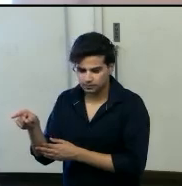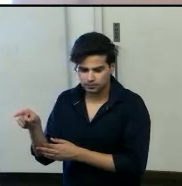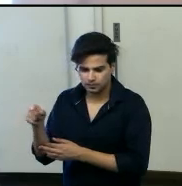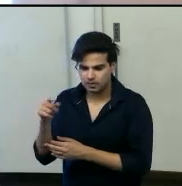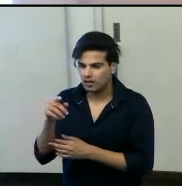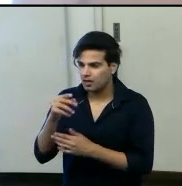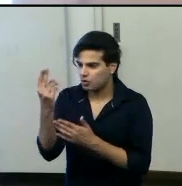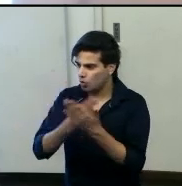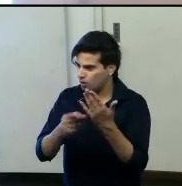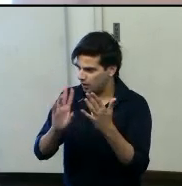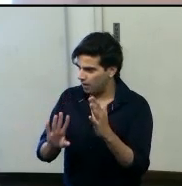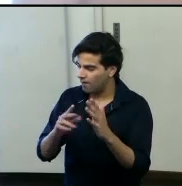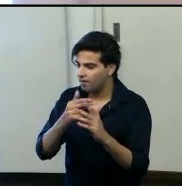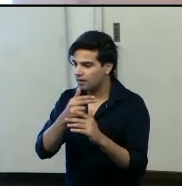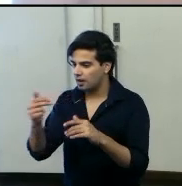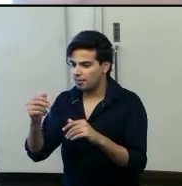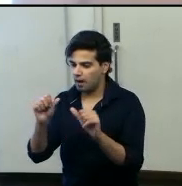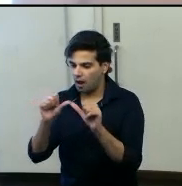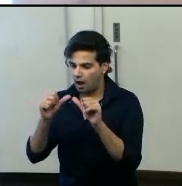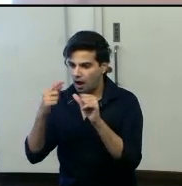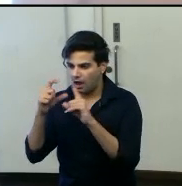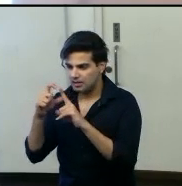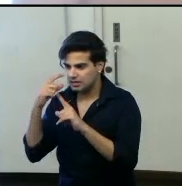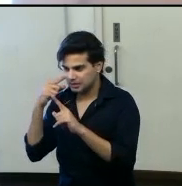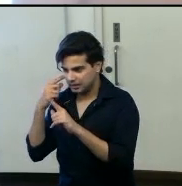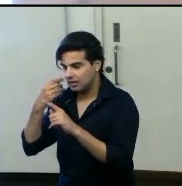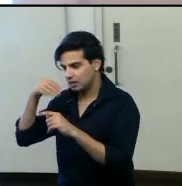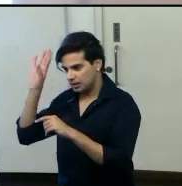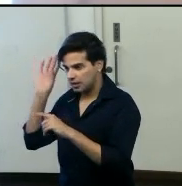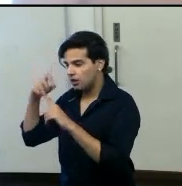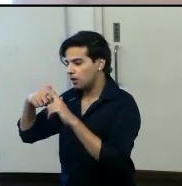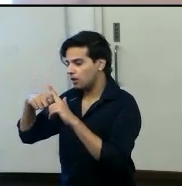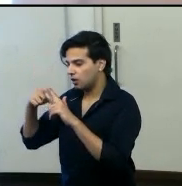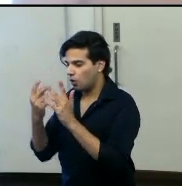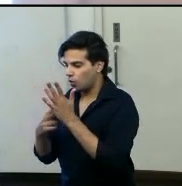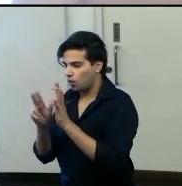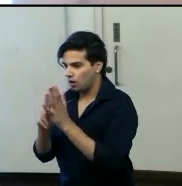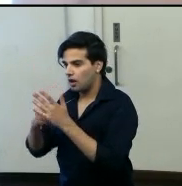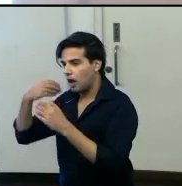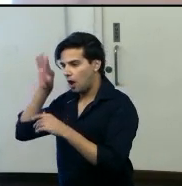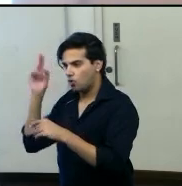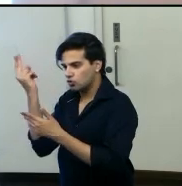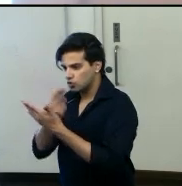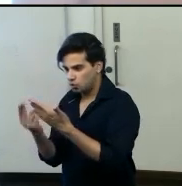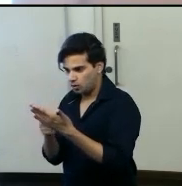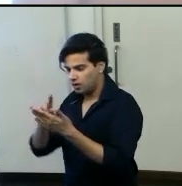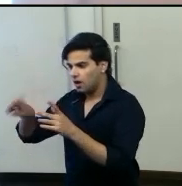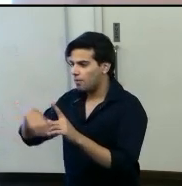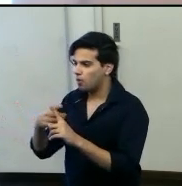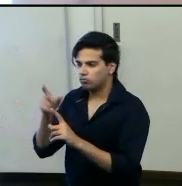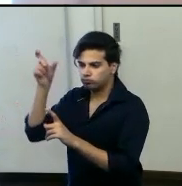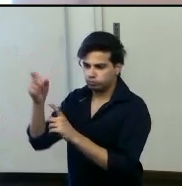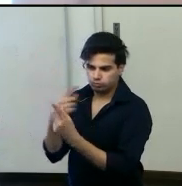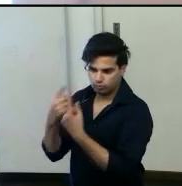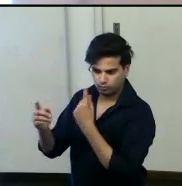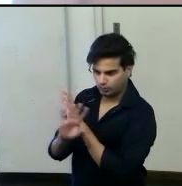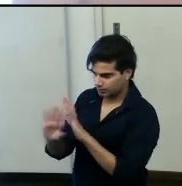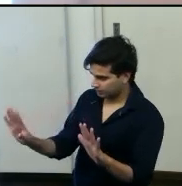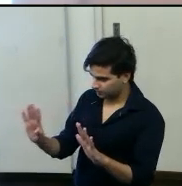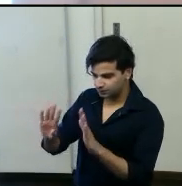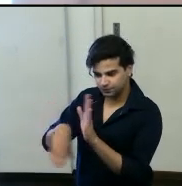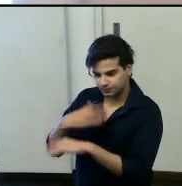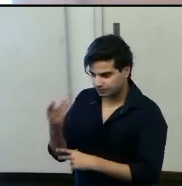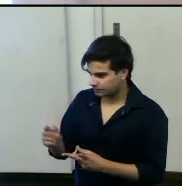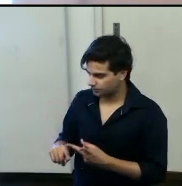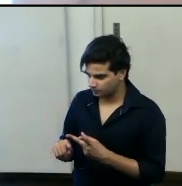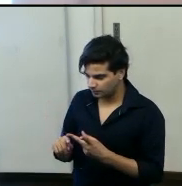called Adipurana. Adinatha Tirthankara, it's all about him. And